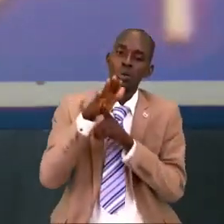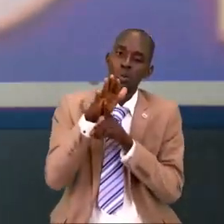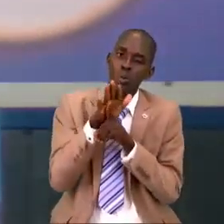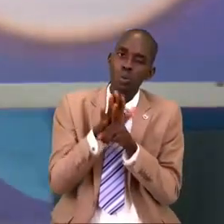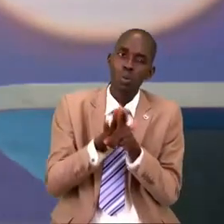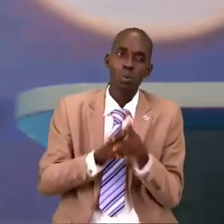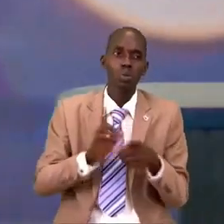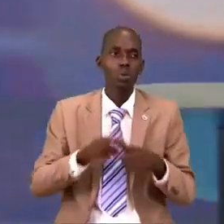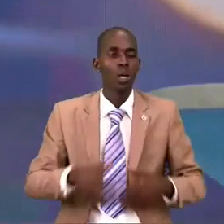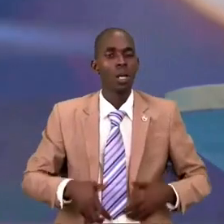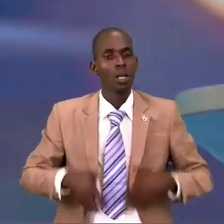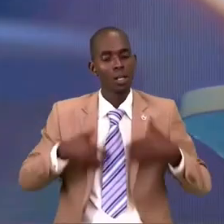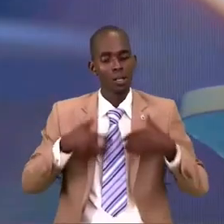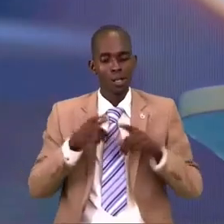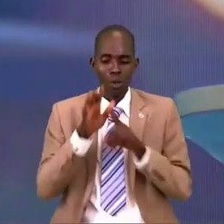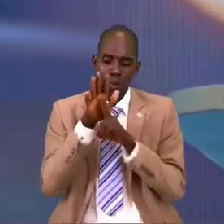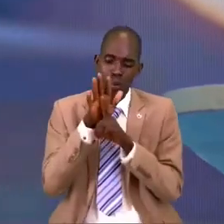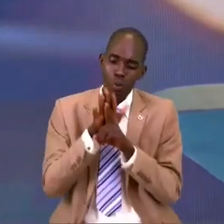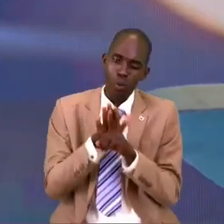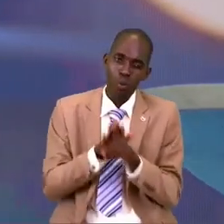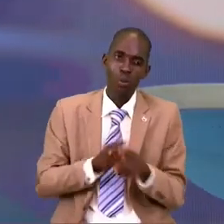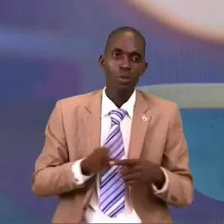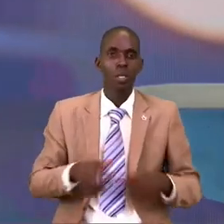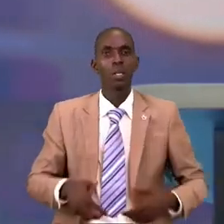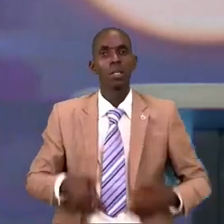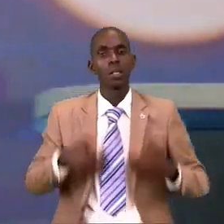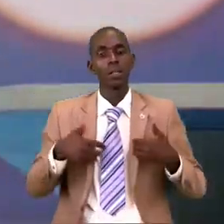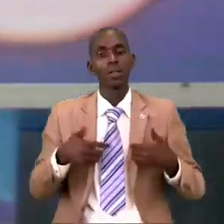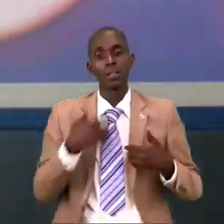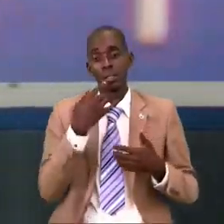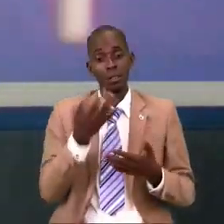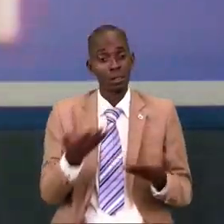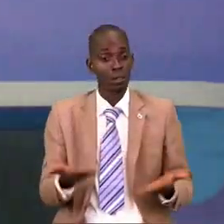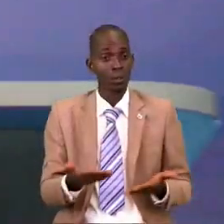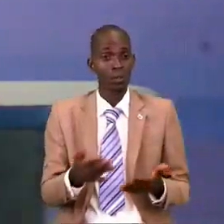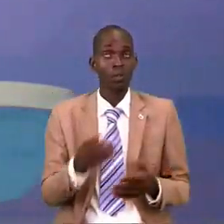are, you know, people say, well, children of God, children of